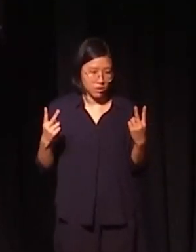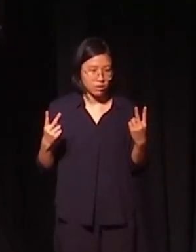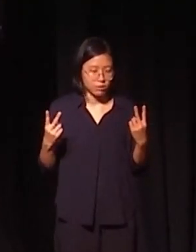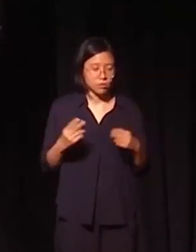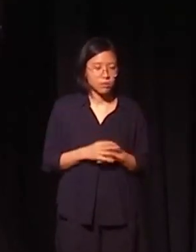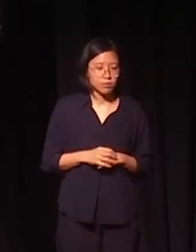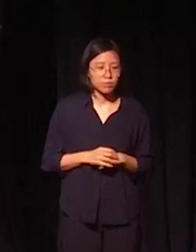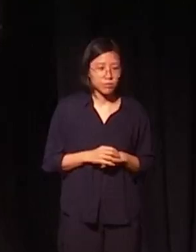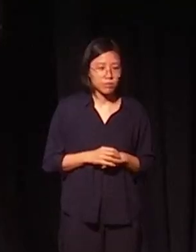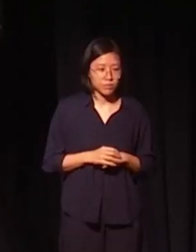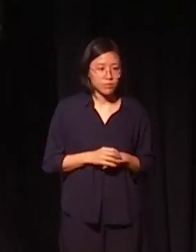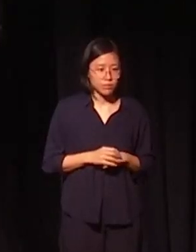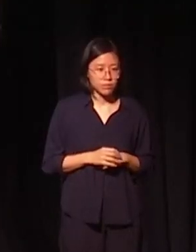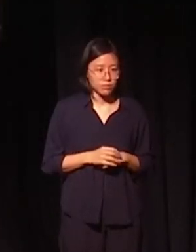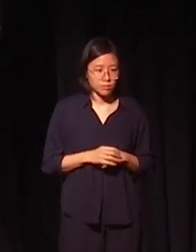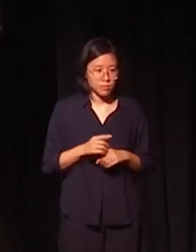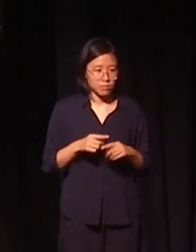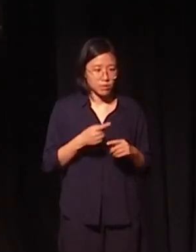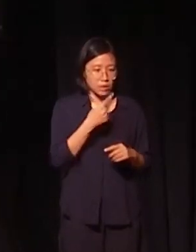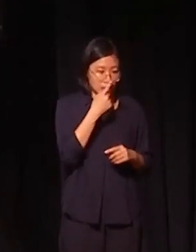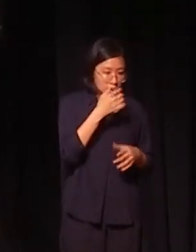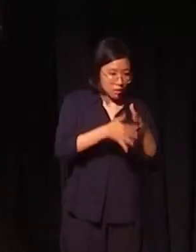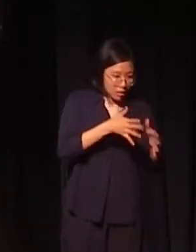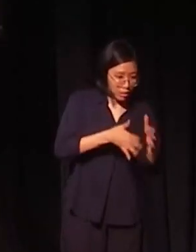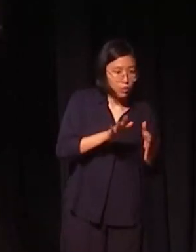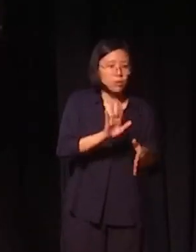been recognised as a minority Indigenous language in the UK.